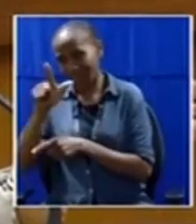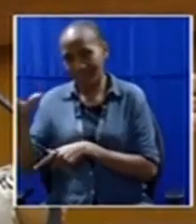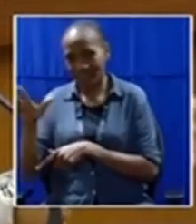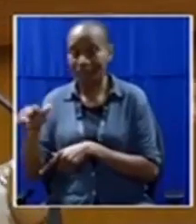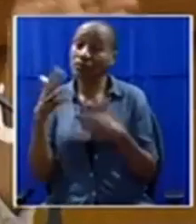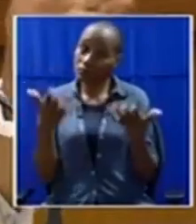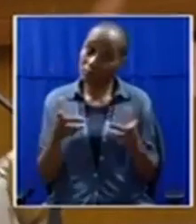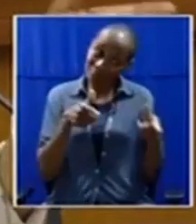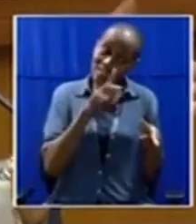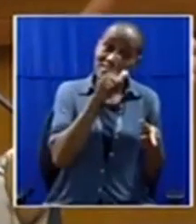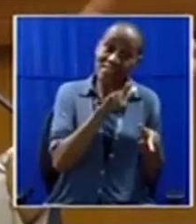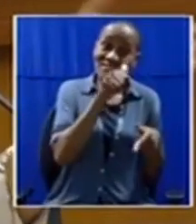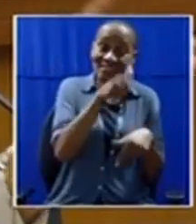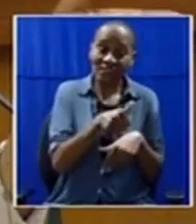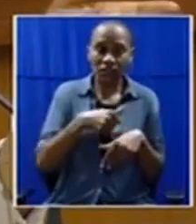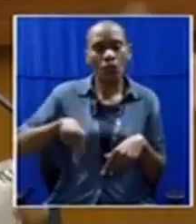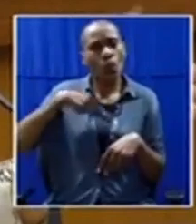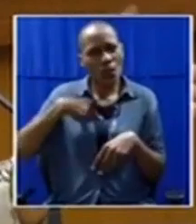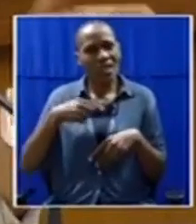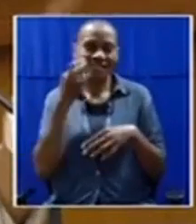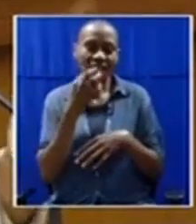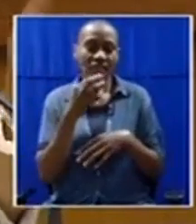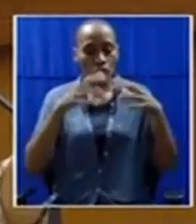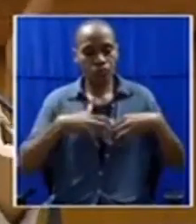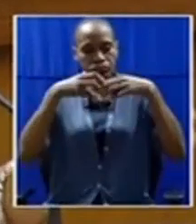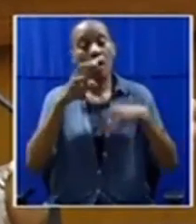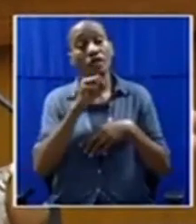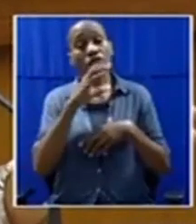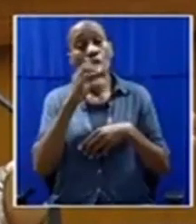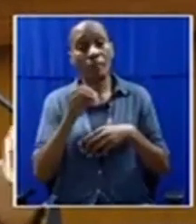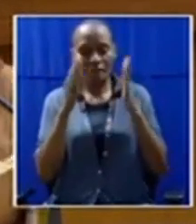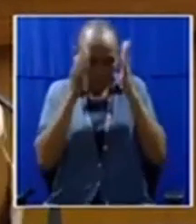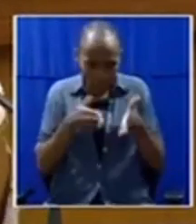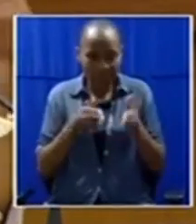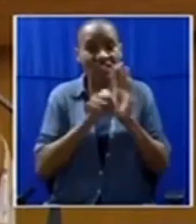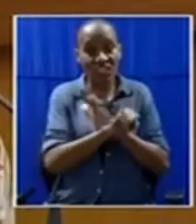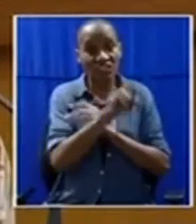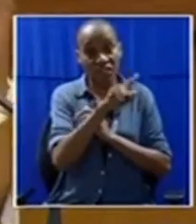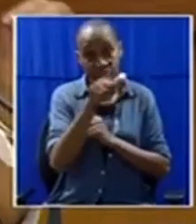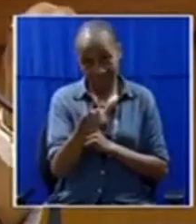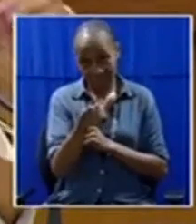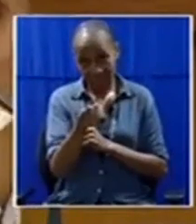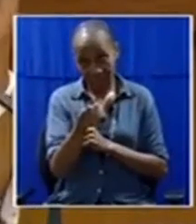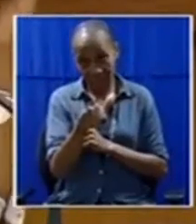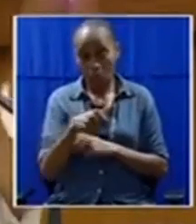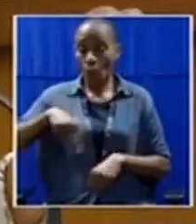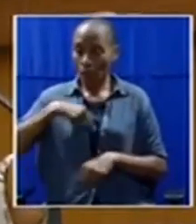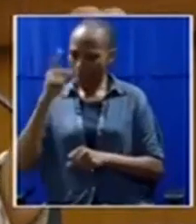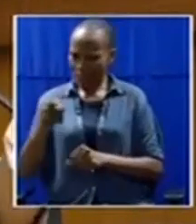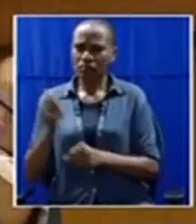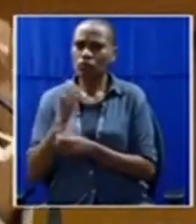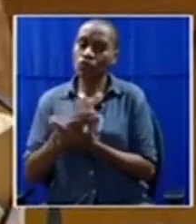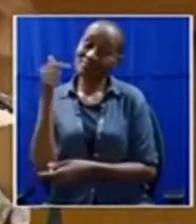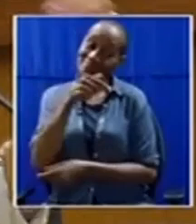issues that we created the NCOP to focus on. That we should make sure in that